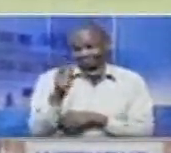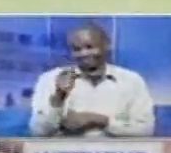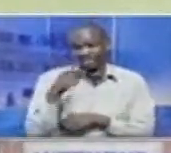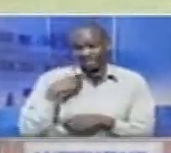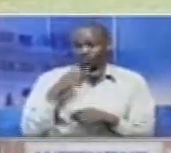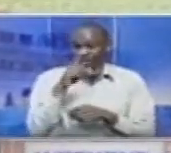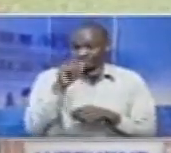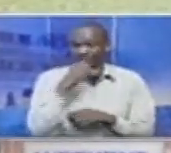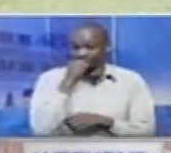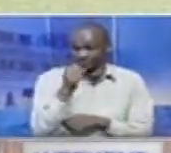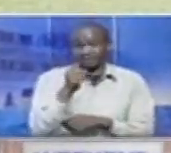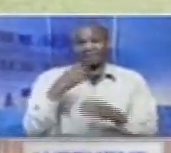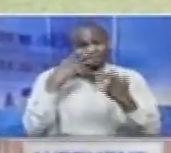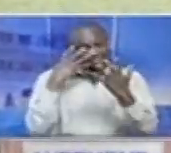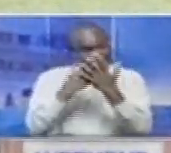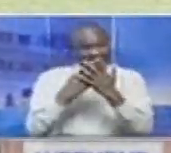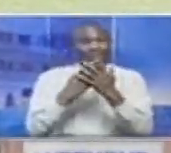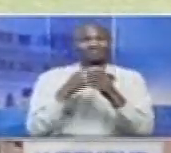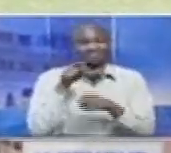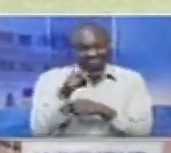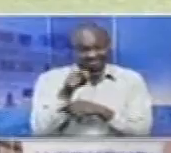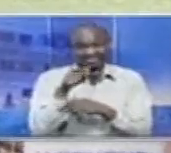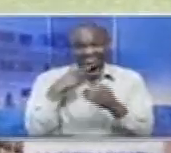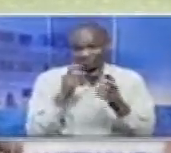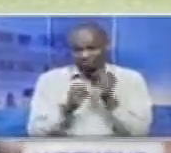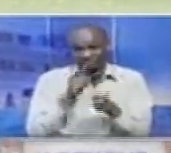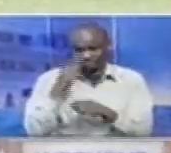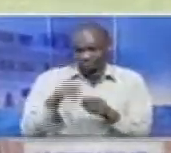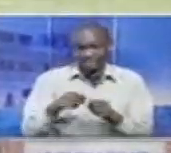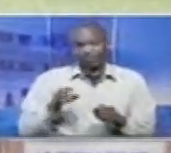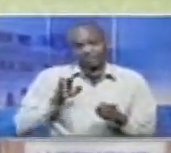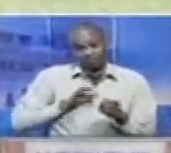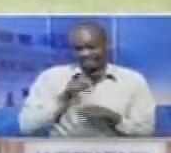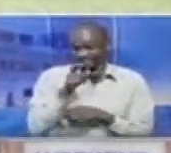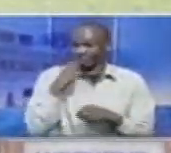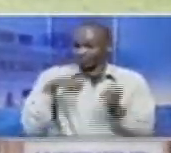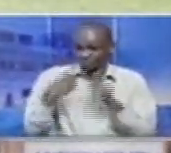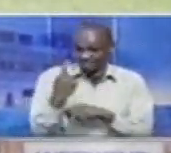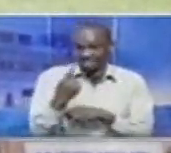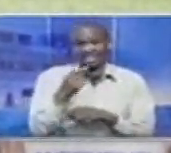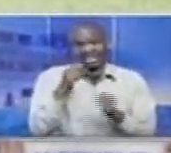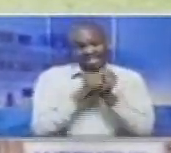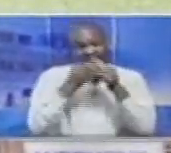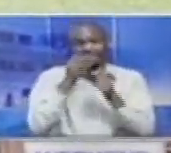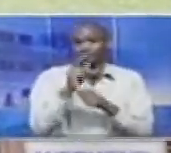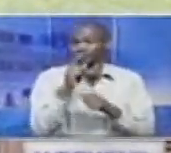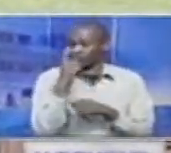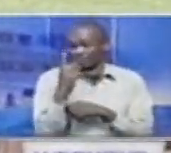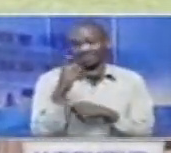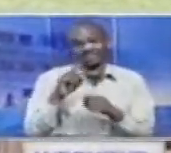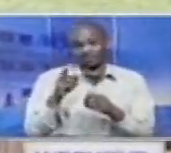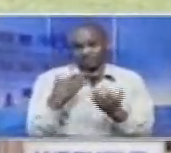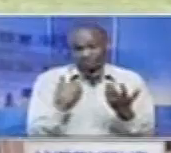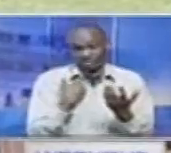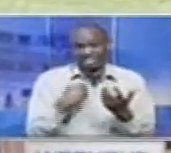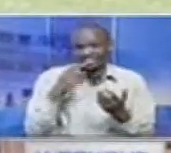1500 meters prisons record was also shattered by Beatrice Chepkoech, who cut the tape in 4 minutes 18.1 seconds, with Cecilia Maria and Lucia